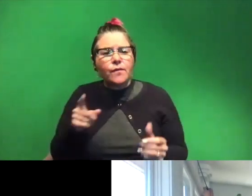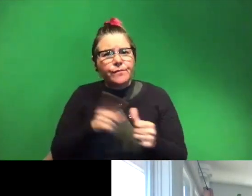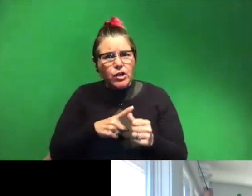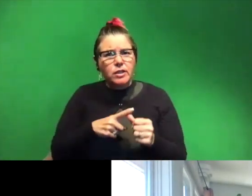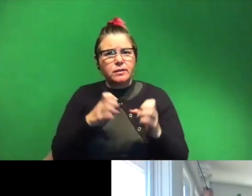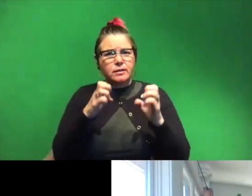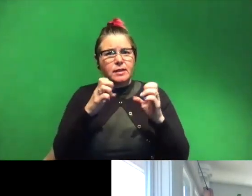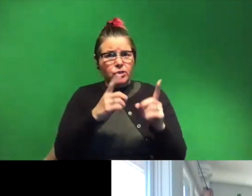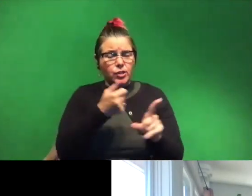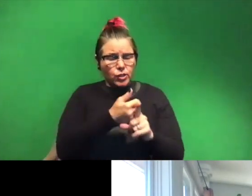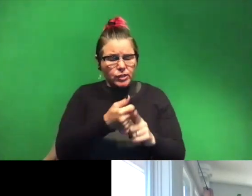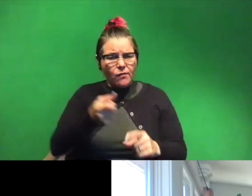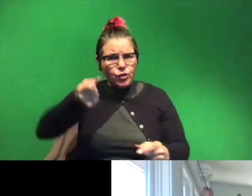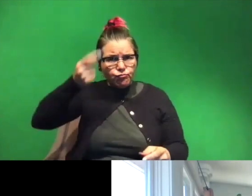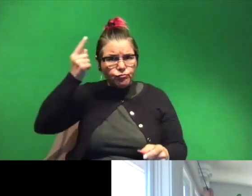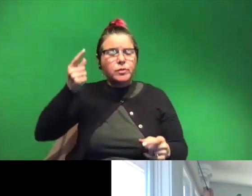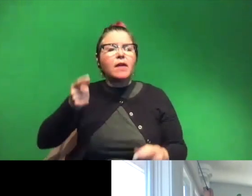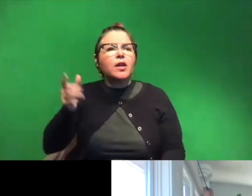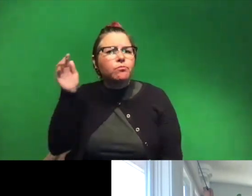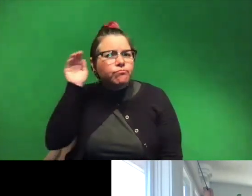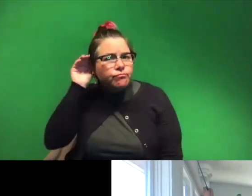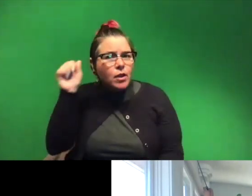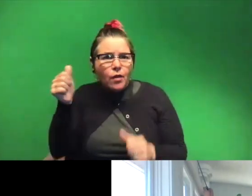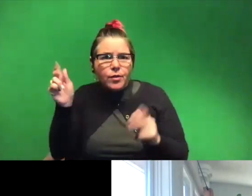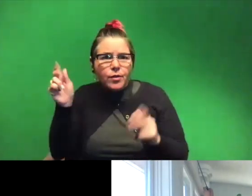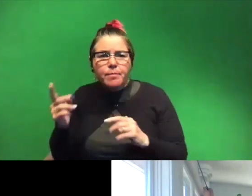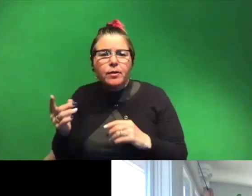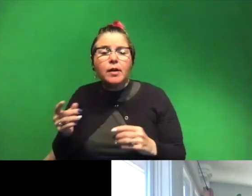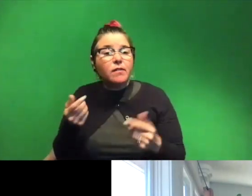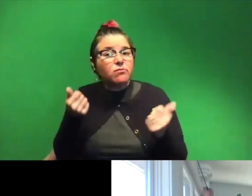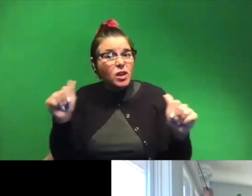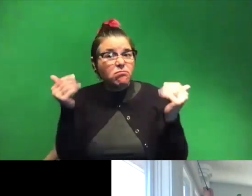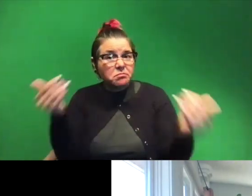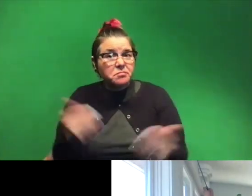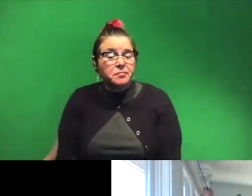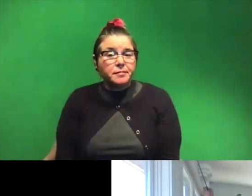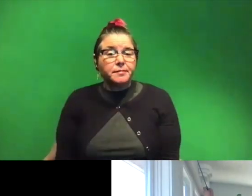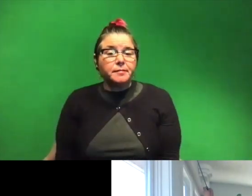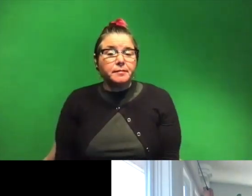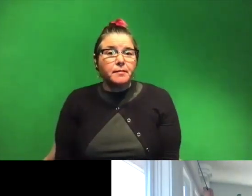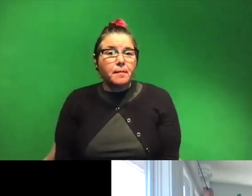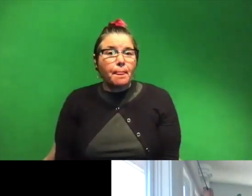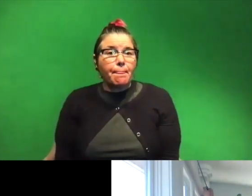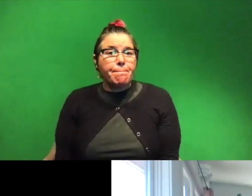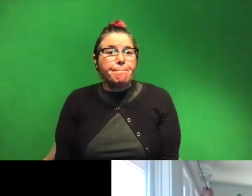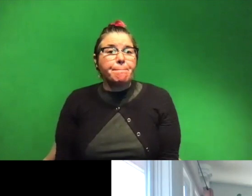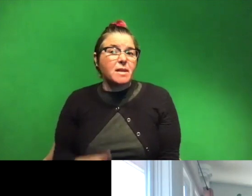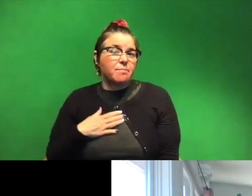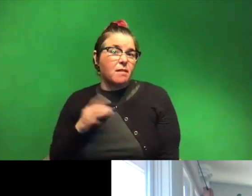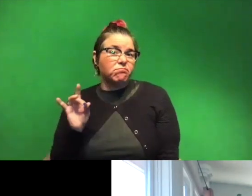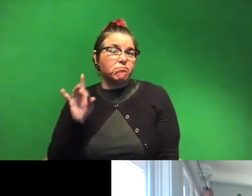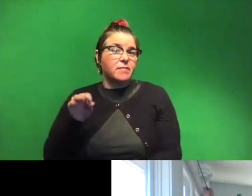you've got that under your belt, really listen to other people as well and just try it out. That's my advice to you.